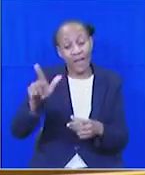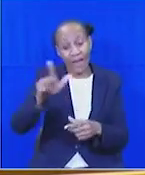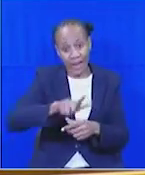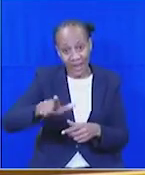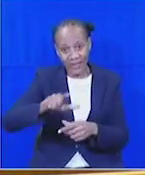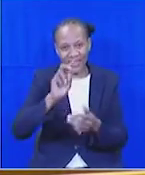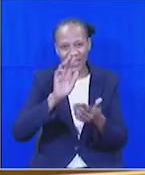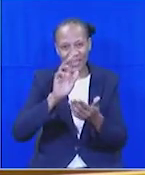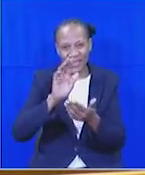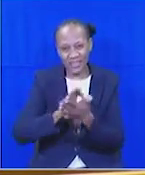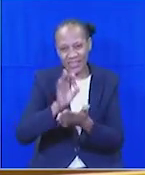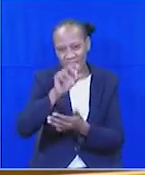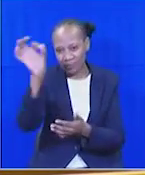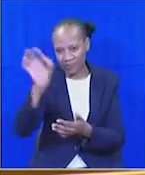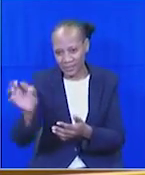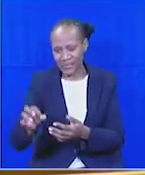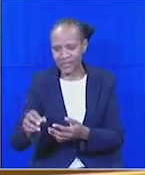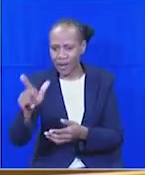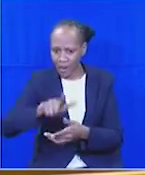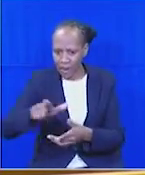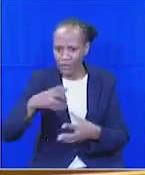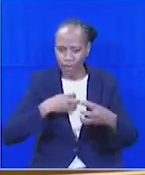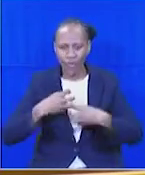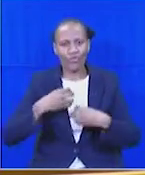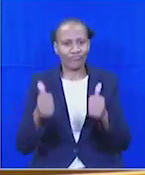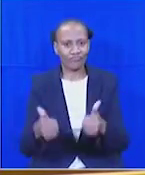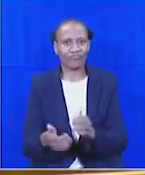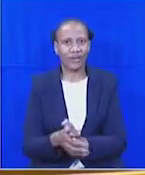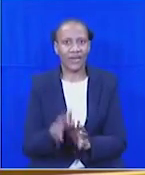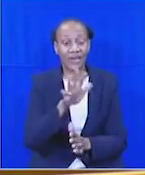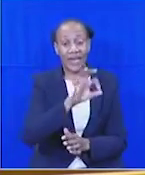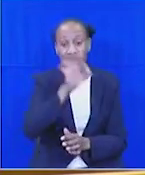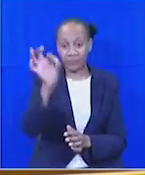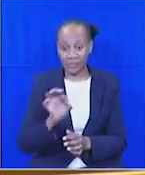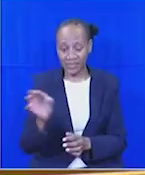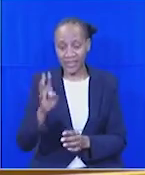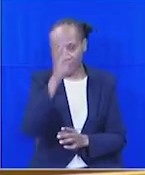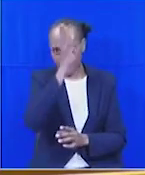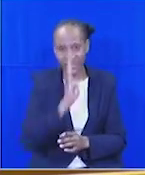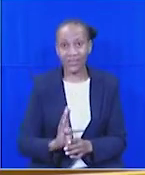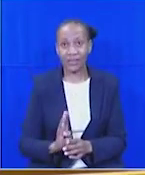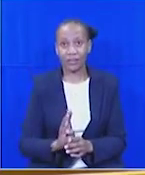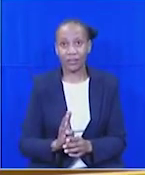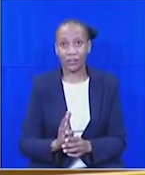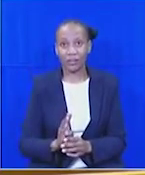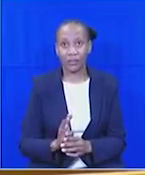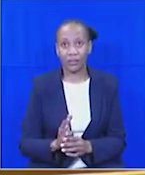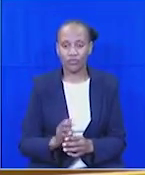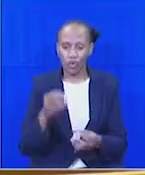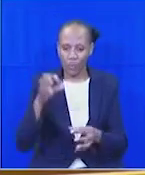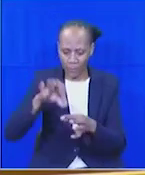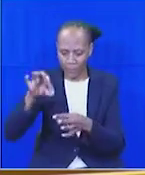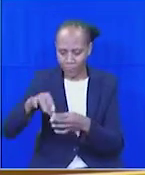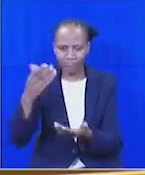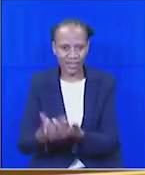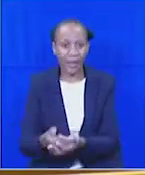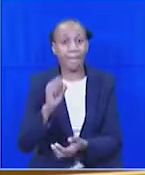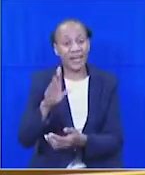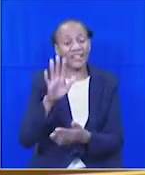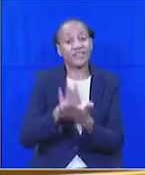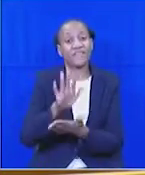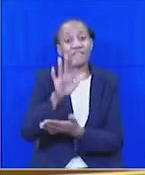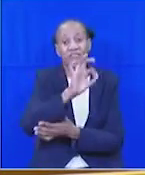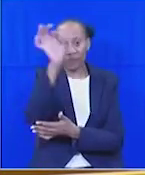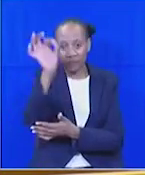considered arable. Only 9% of the land in Brazil is considered arable, but 15% of its